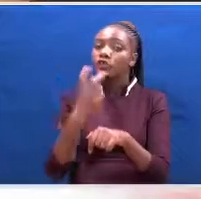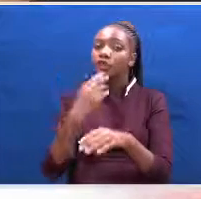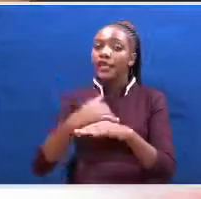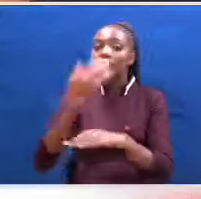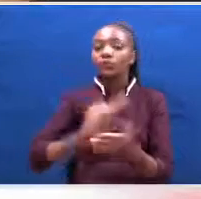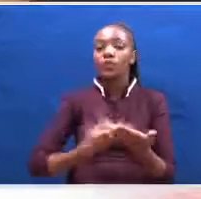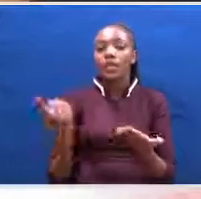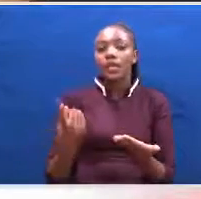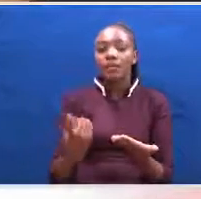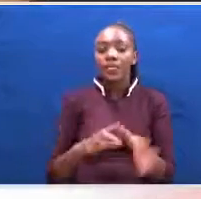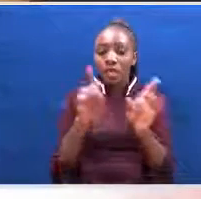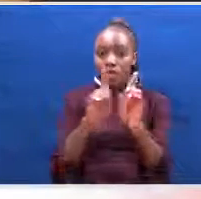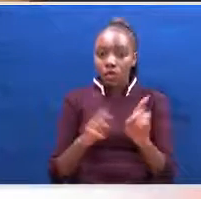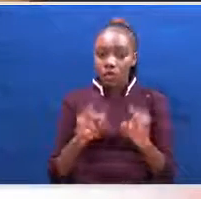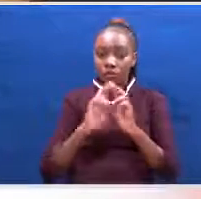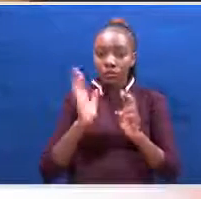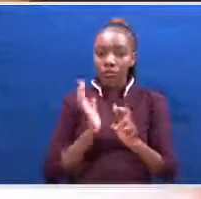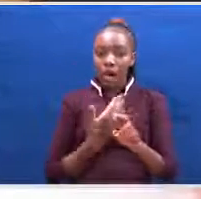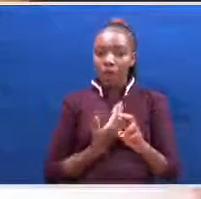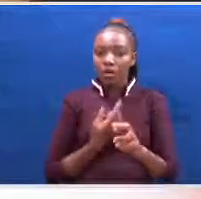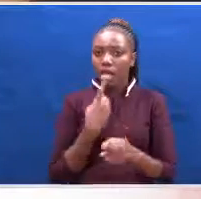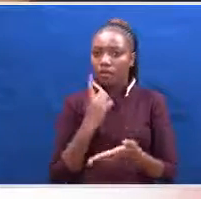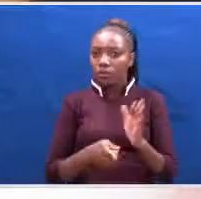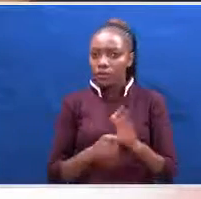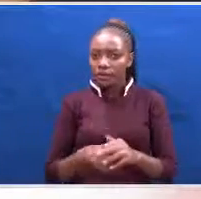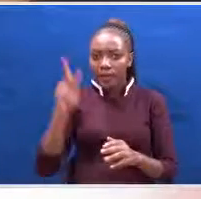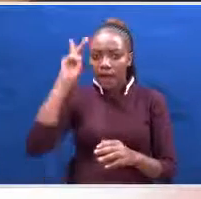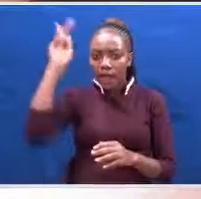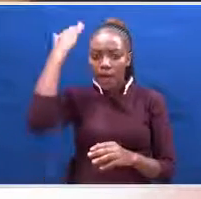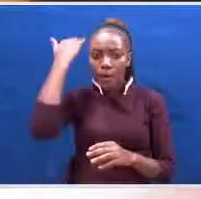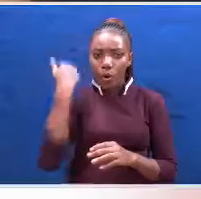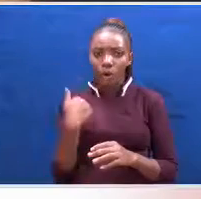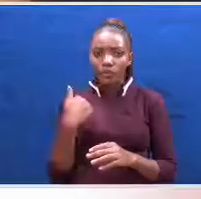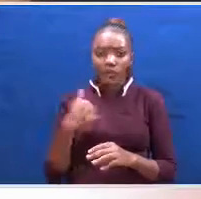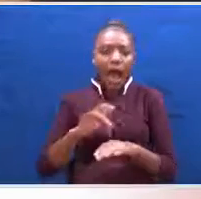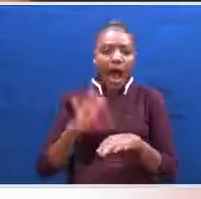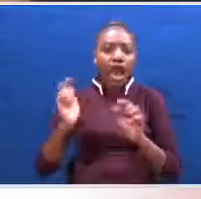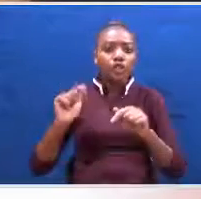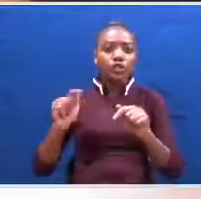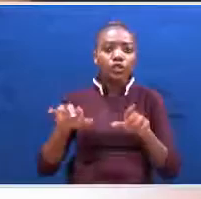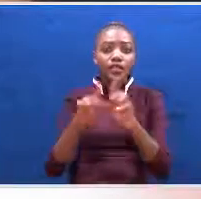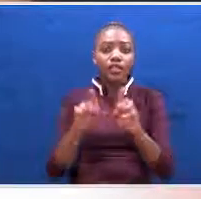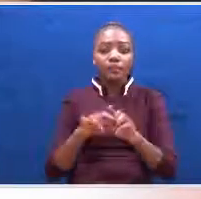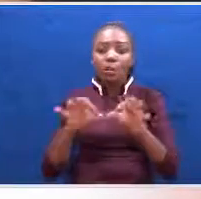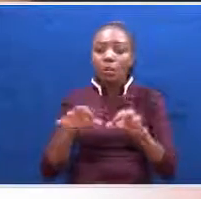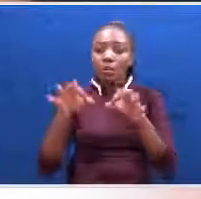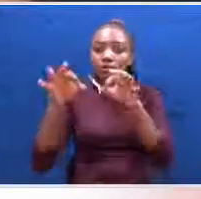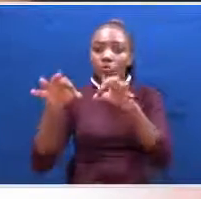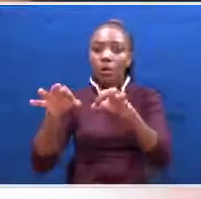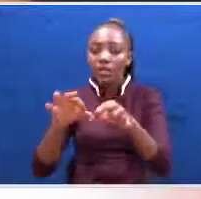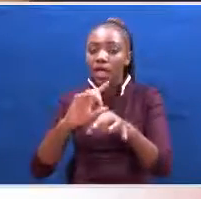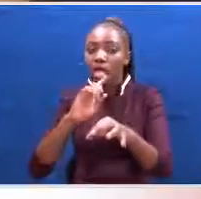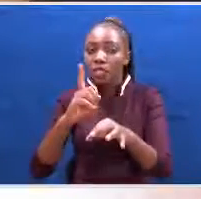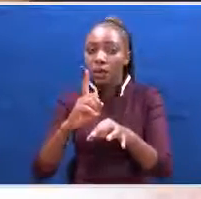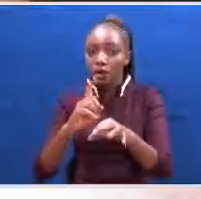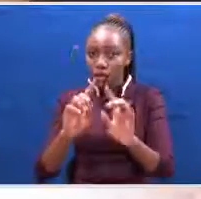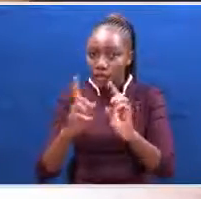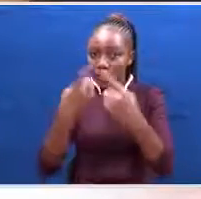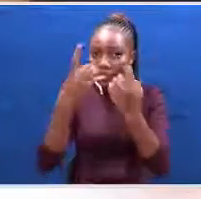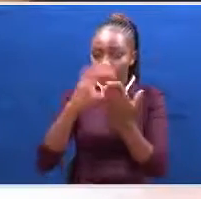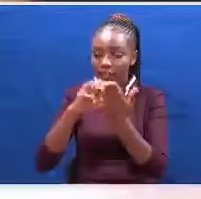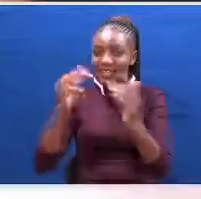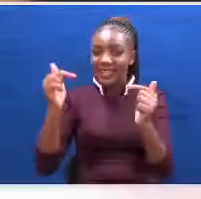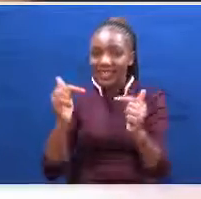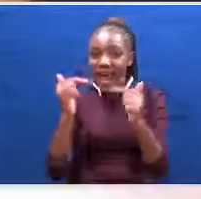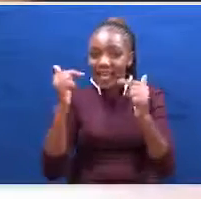week. And as John Miner now reports, Kiambu Court had earlier today also postponed its ruling on a different